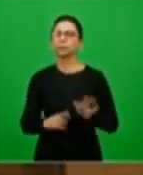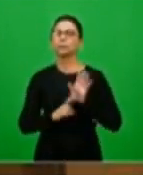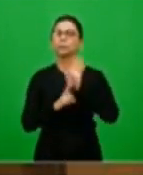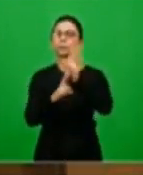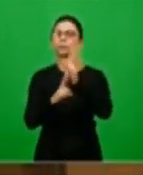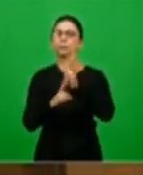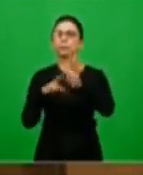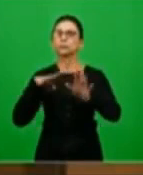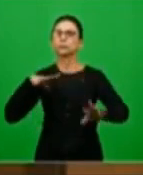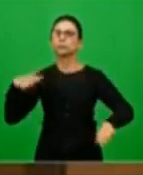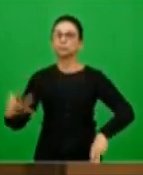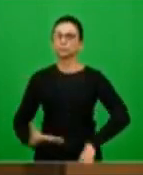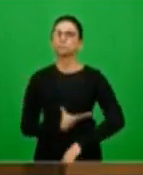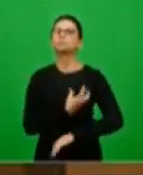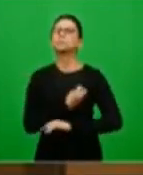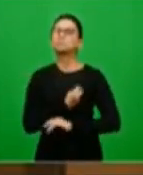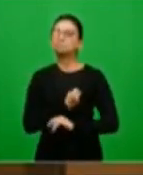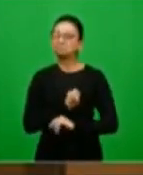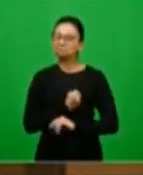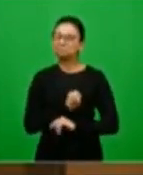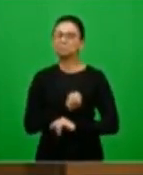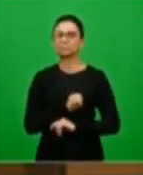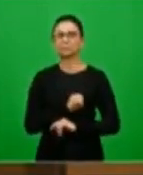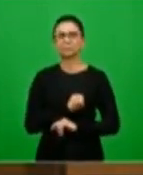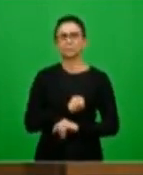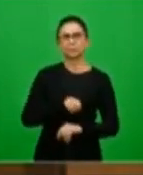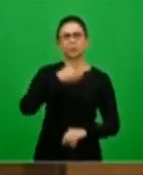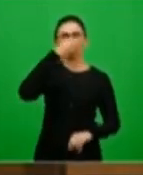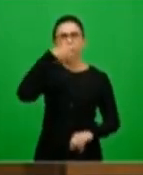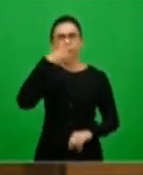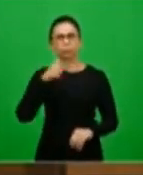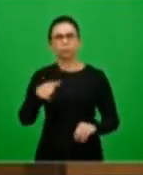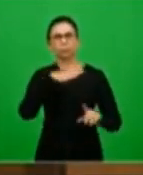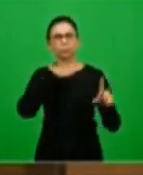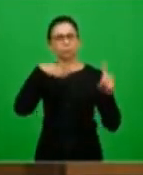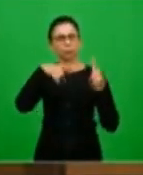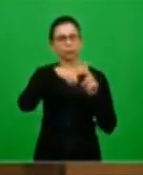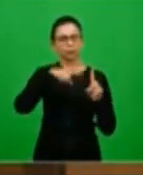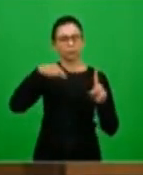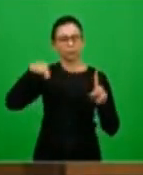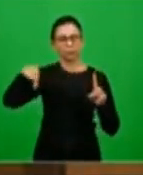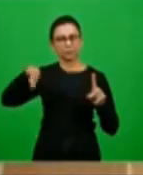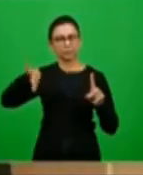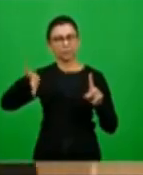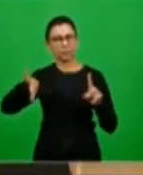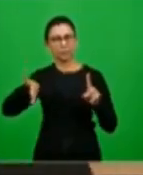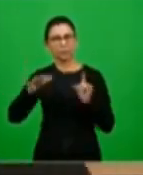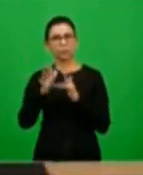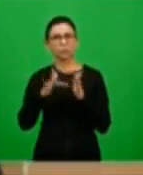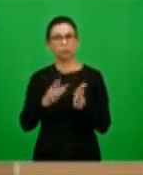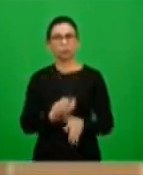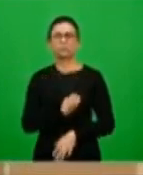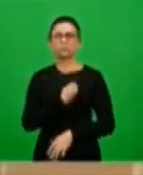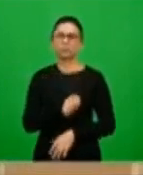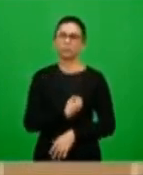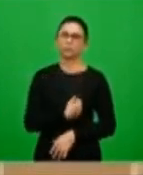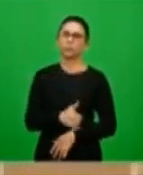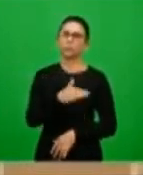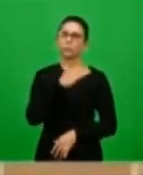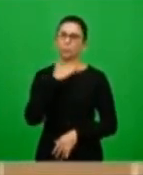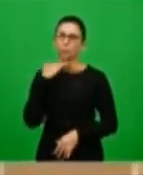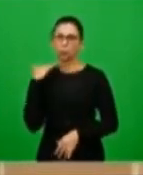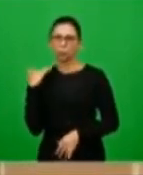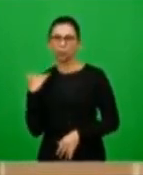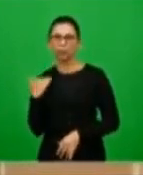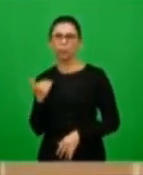So on the rim of the garments of the high priest was a message. The pomerant, he died. And the bell,